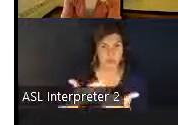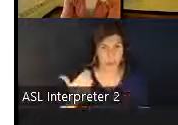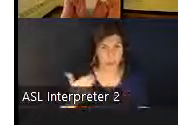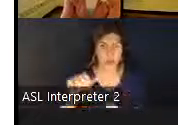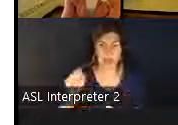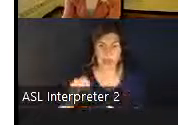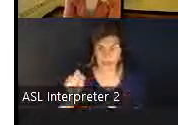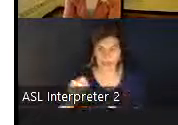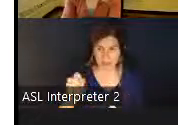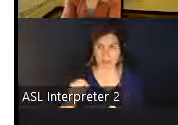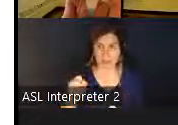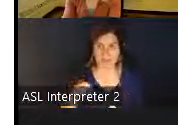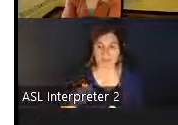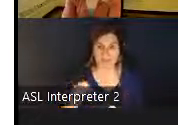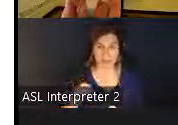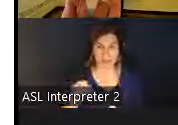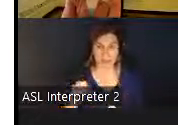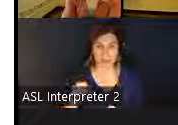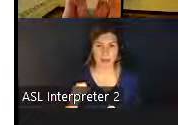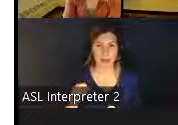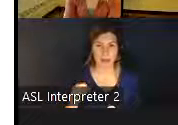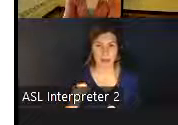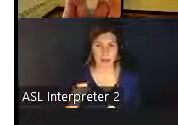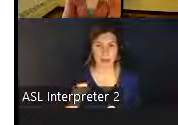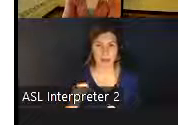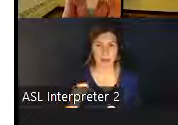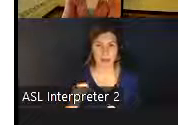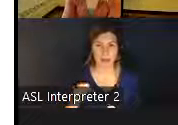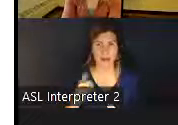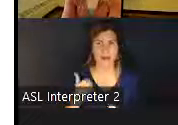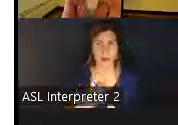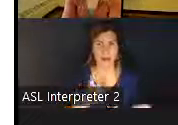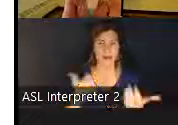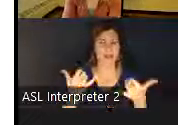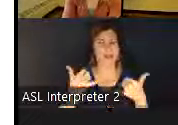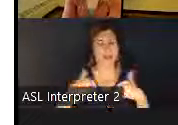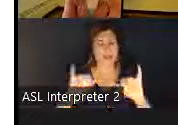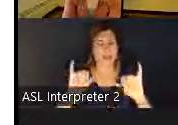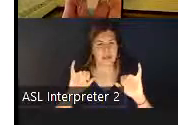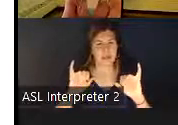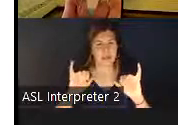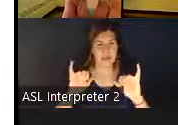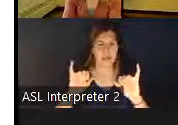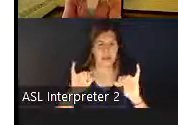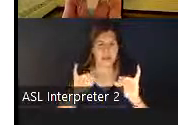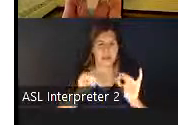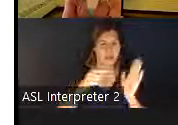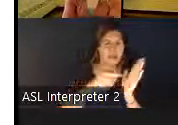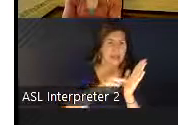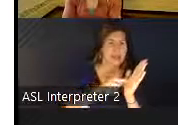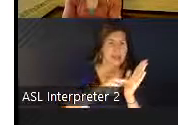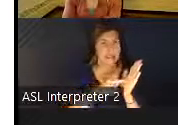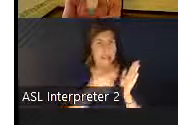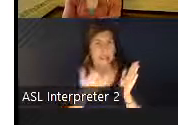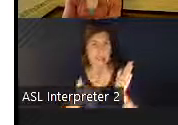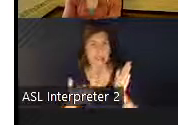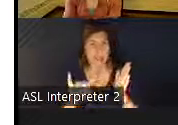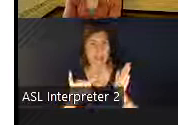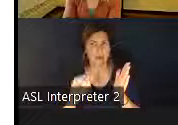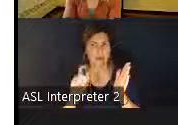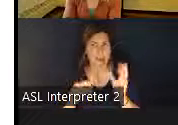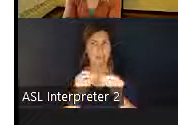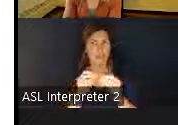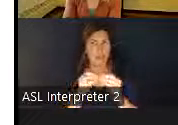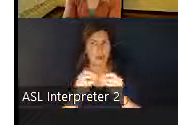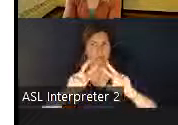and we are, that's still kind of a unexplored frontier for us, but I think it's